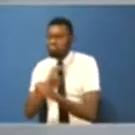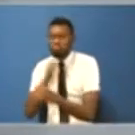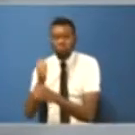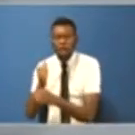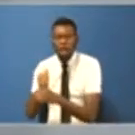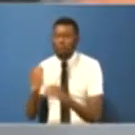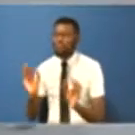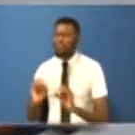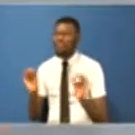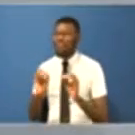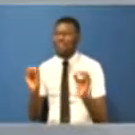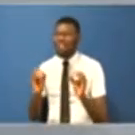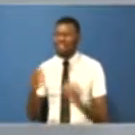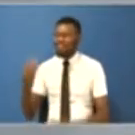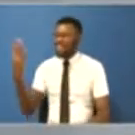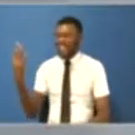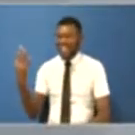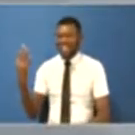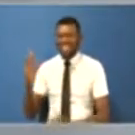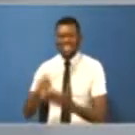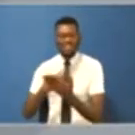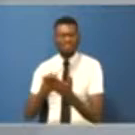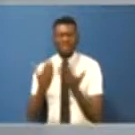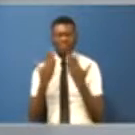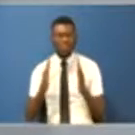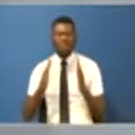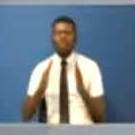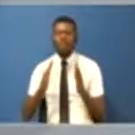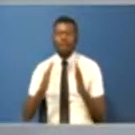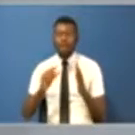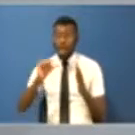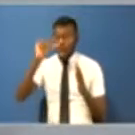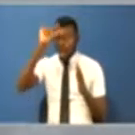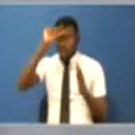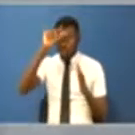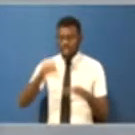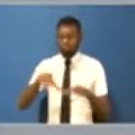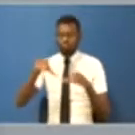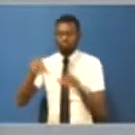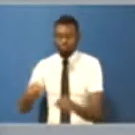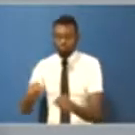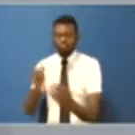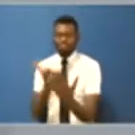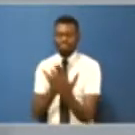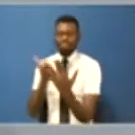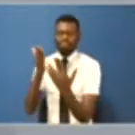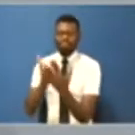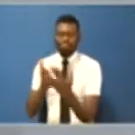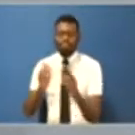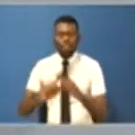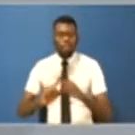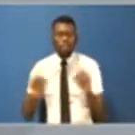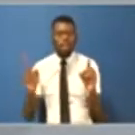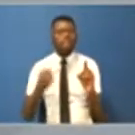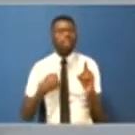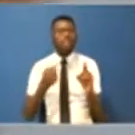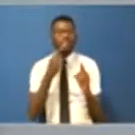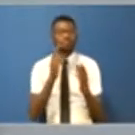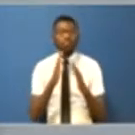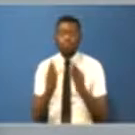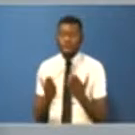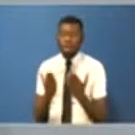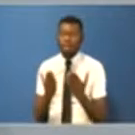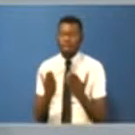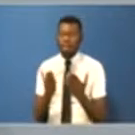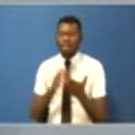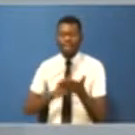function all three failed that's why the government stepped in but all in all what i'm trying to say